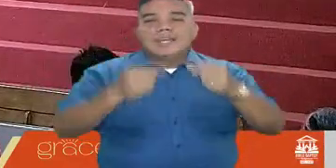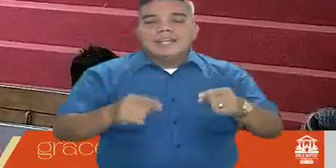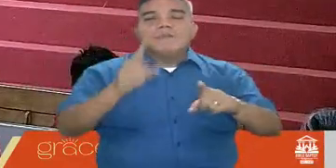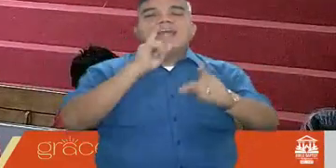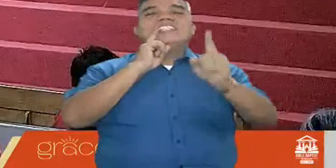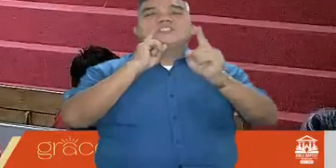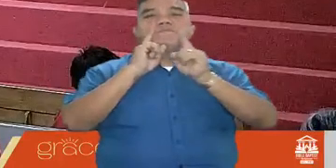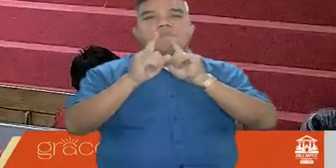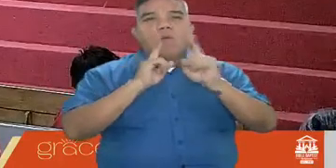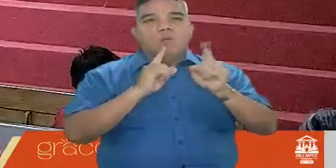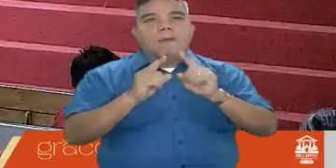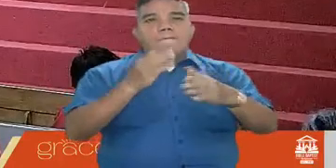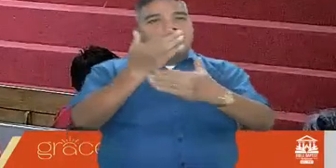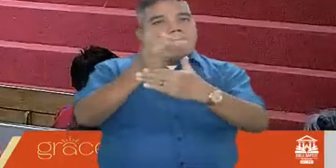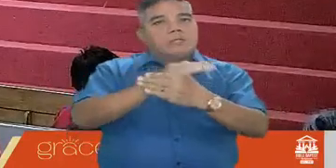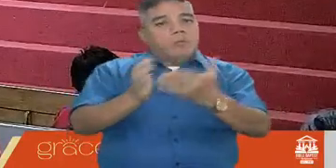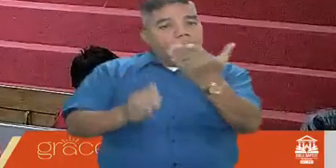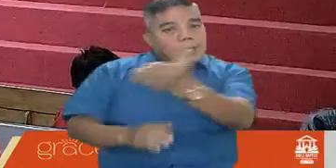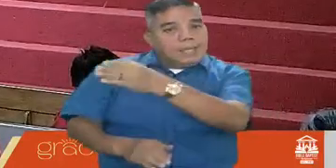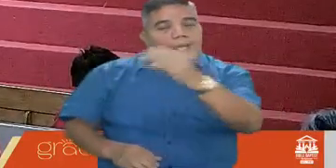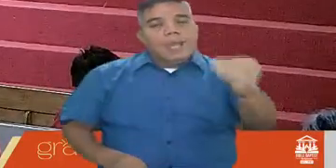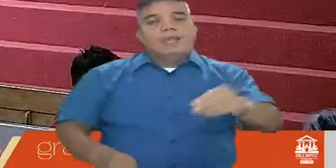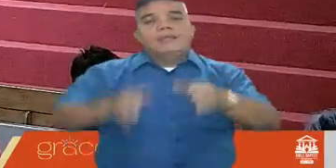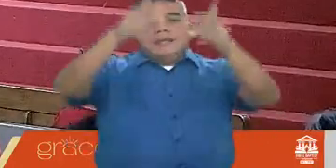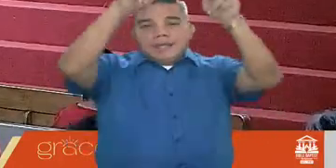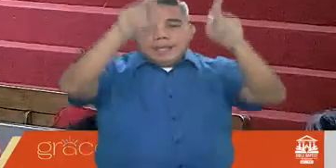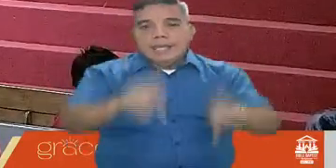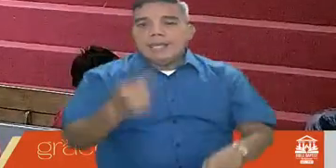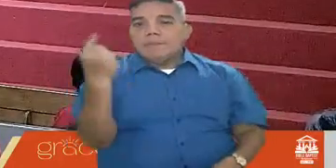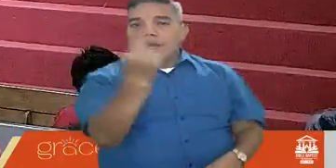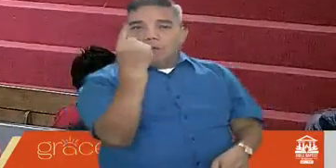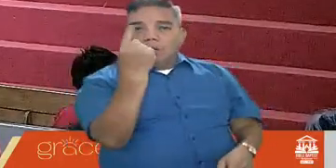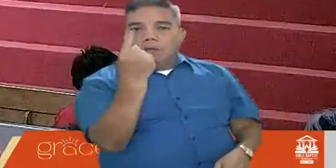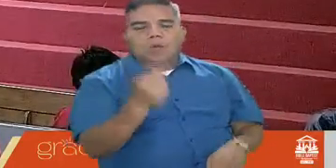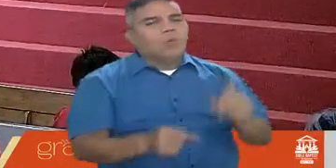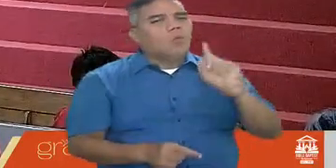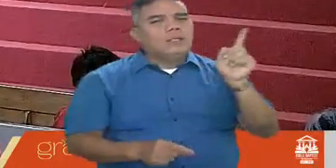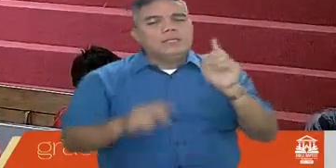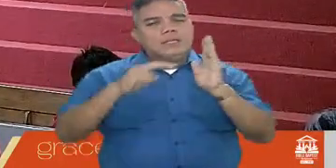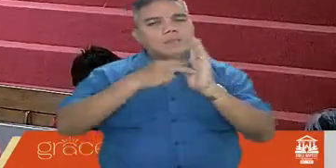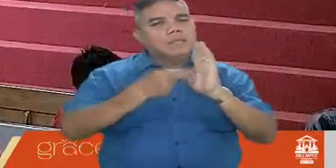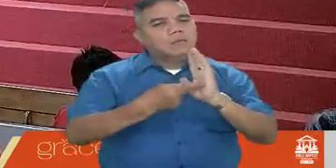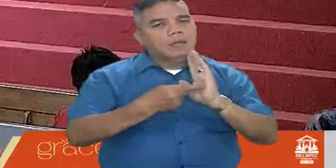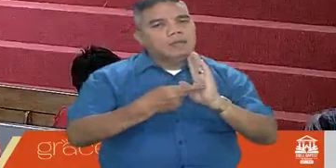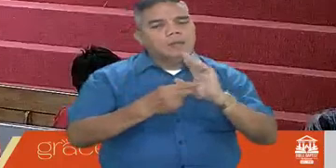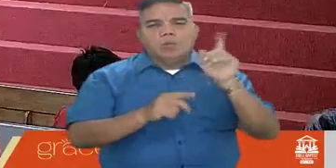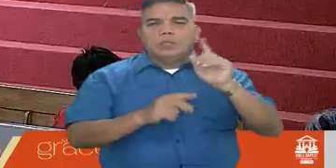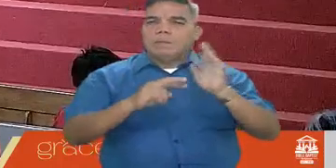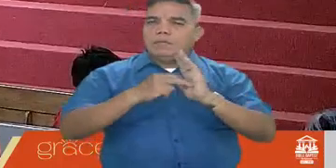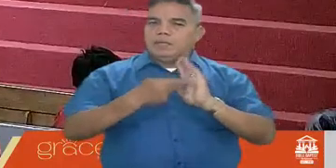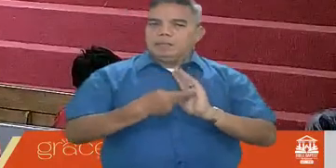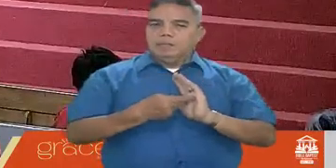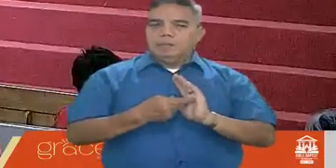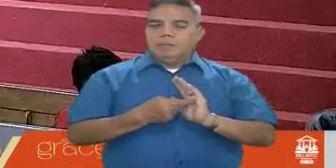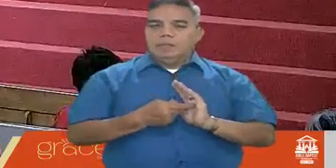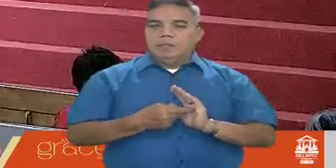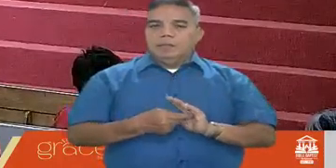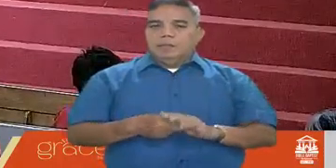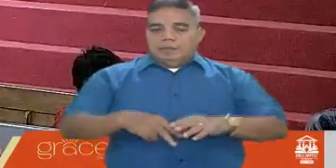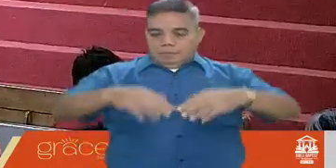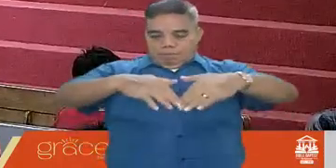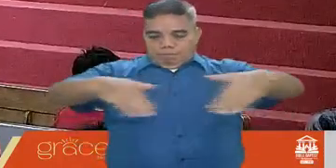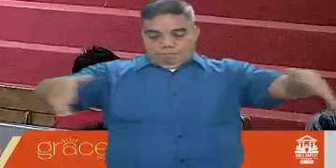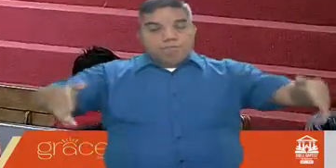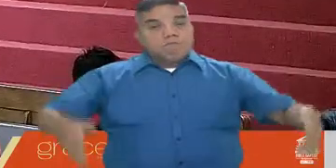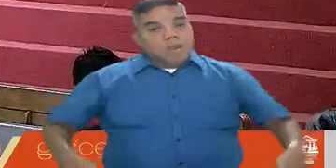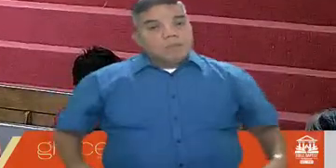his fault between thee and him alone. What is this? What is the meaning of this?